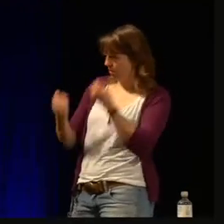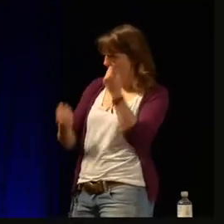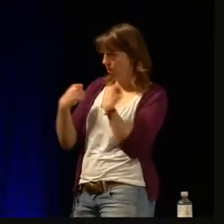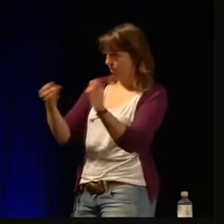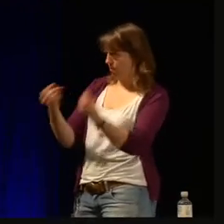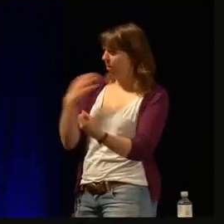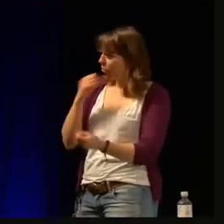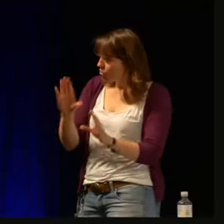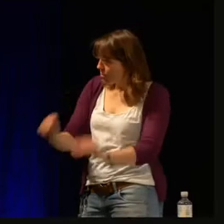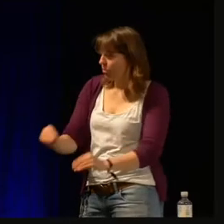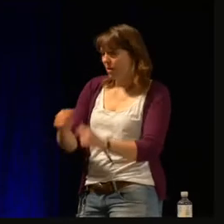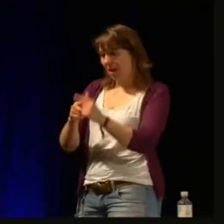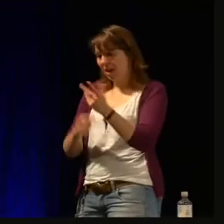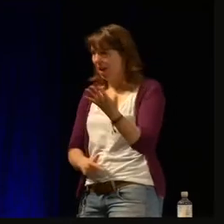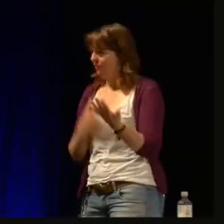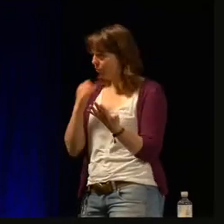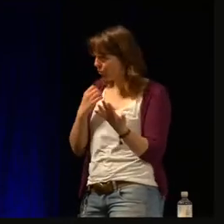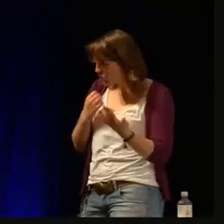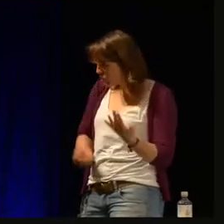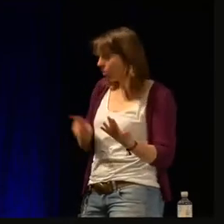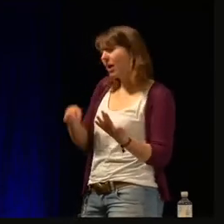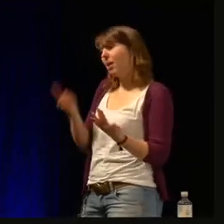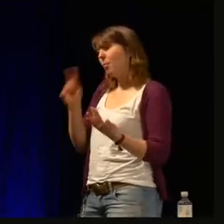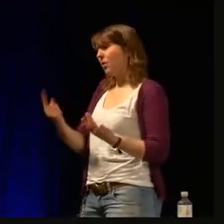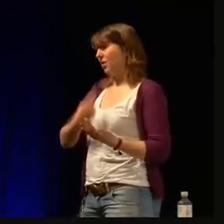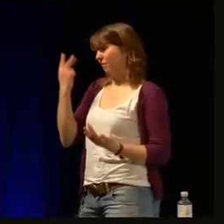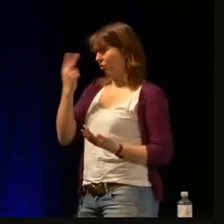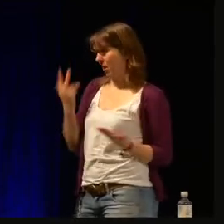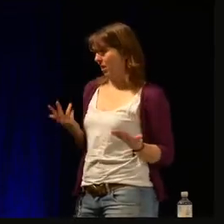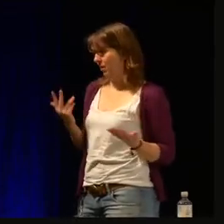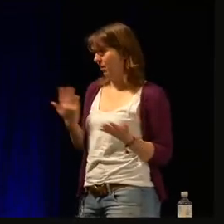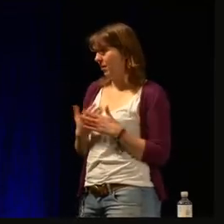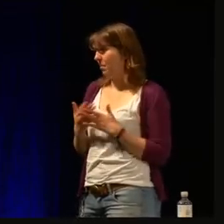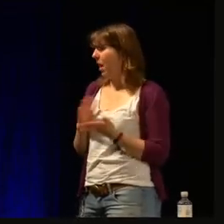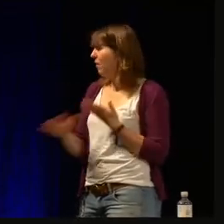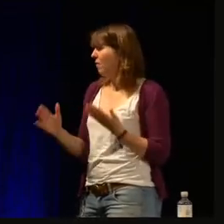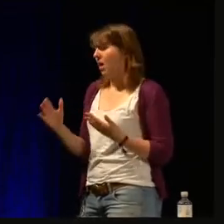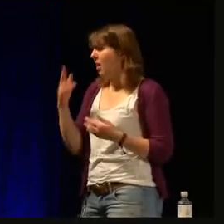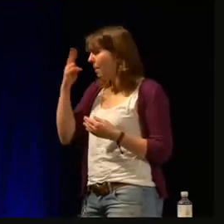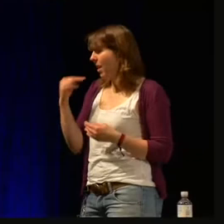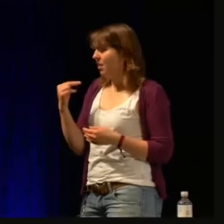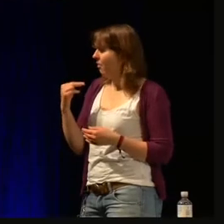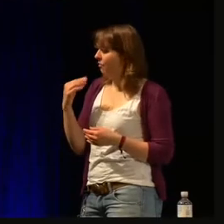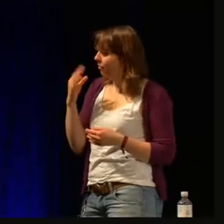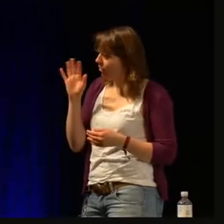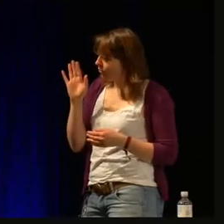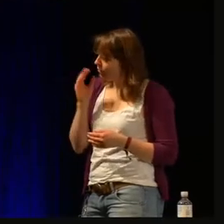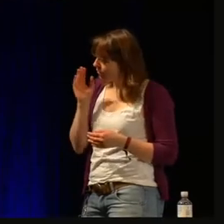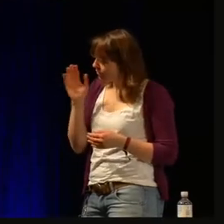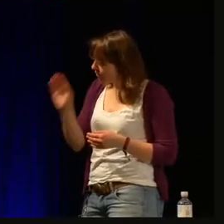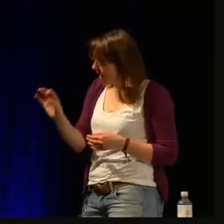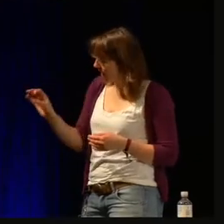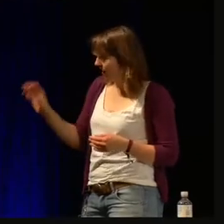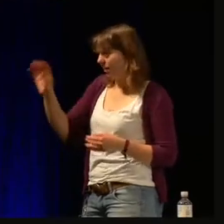all these algorithms, if we want to drive around in self-driving cars, we really have to take this seriously. There's always blind spots,